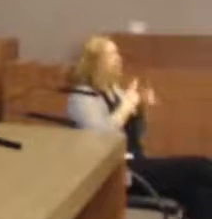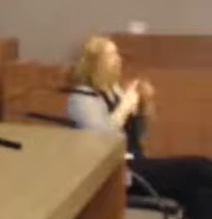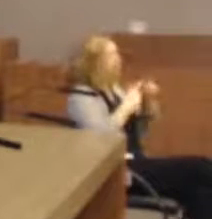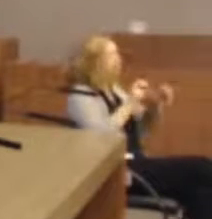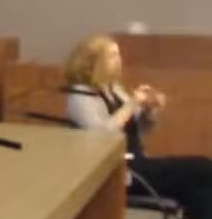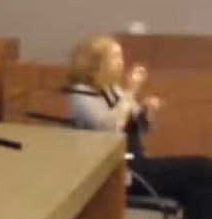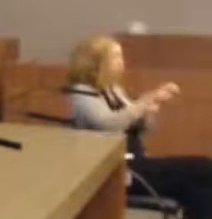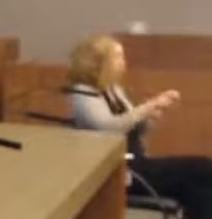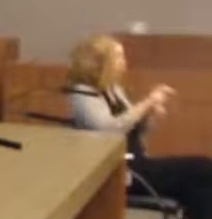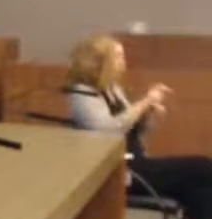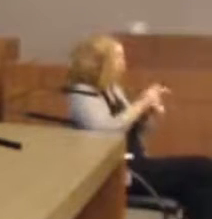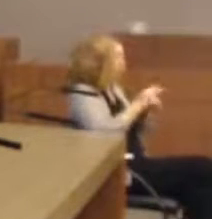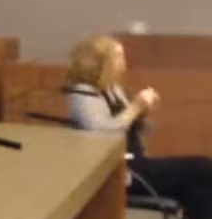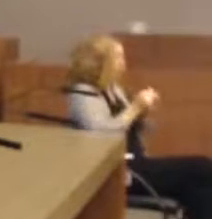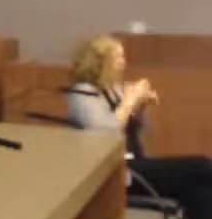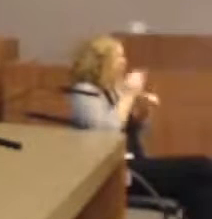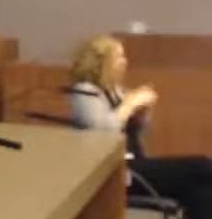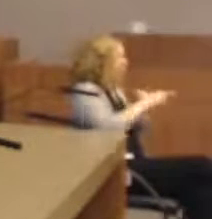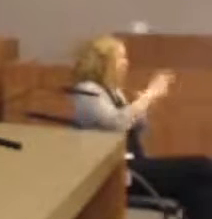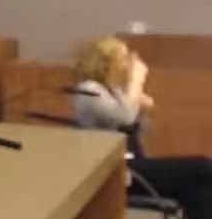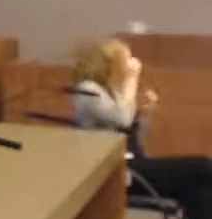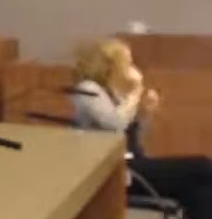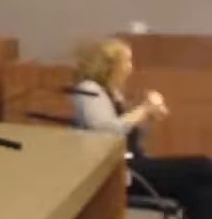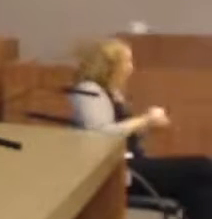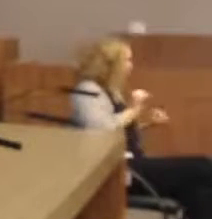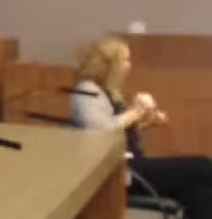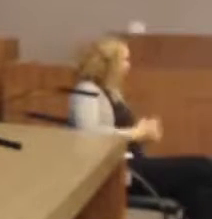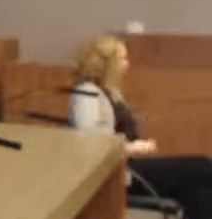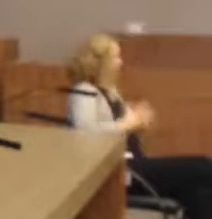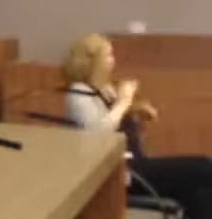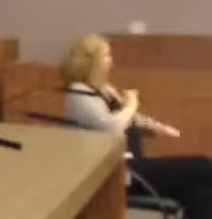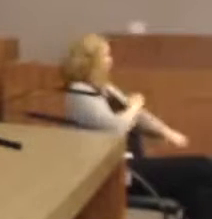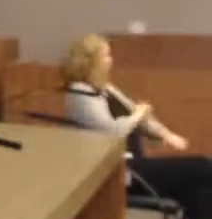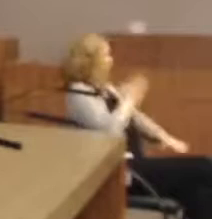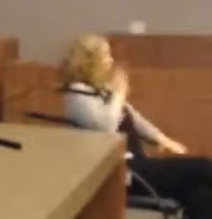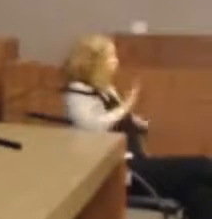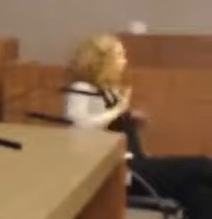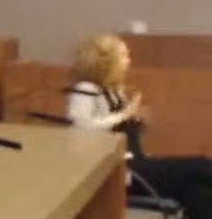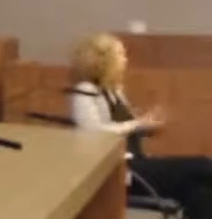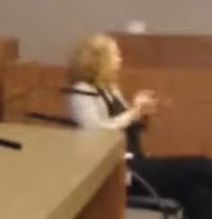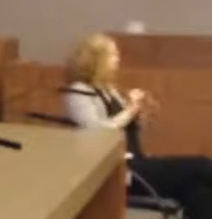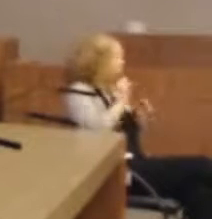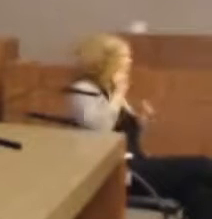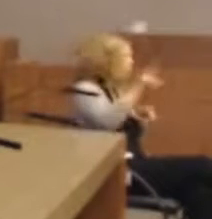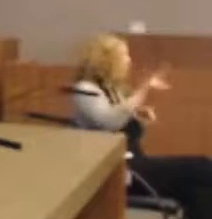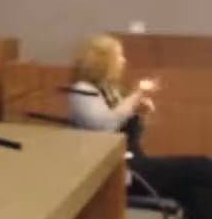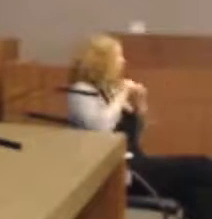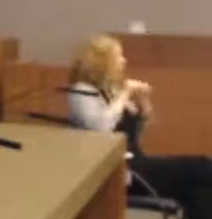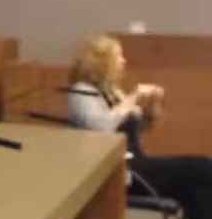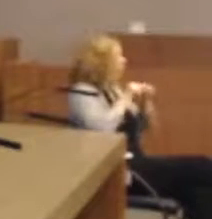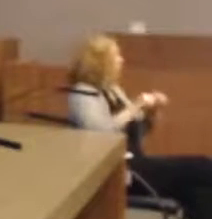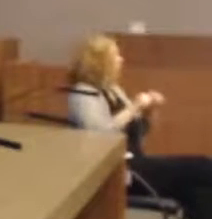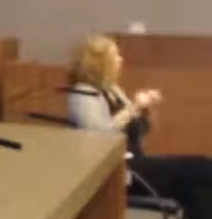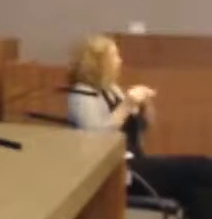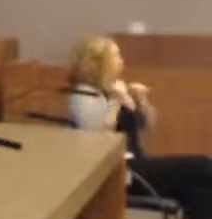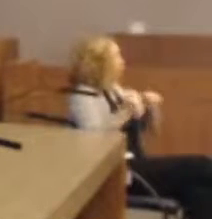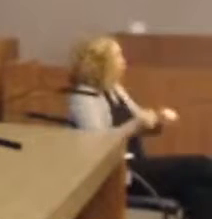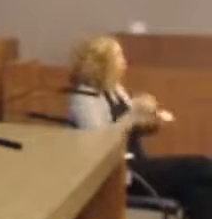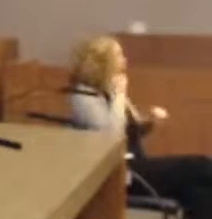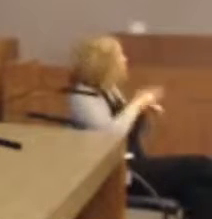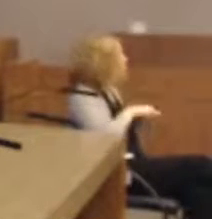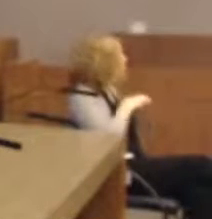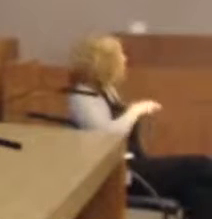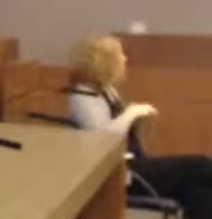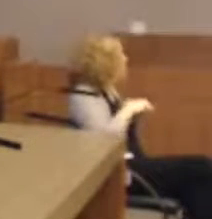than you thought you could run or jump, right? Because that burst of energy is going to really push us to a level that we wouldn't be at when we were just sitting